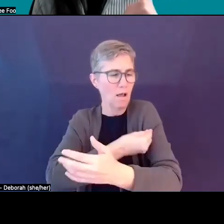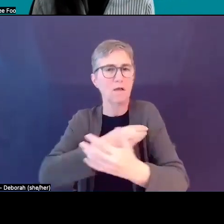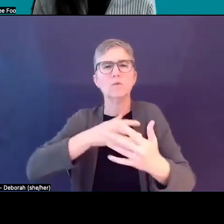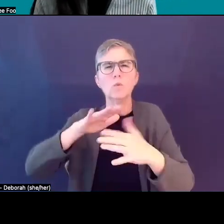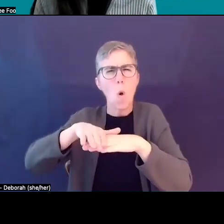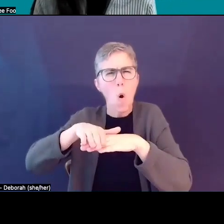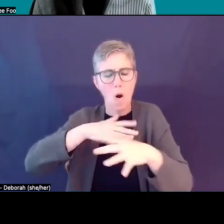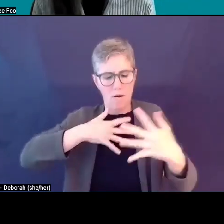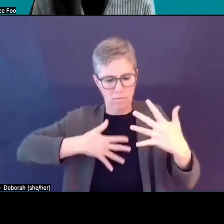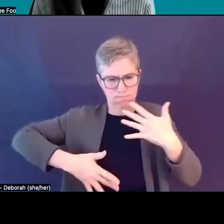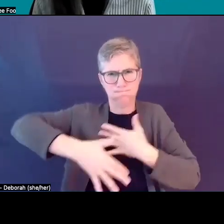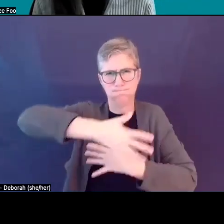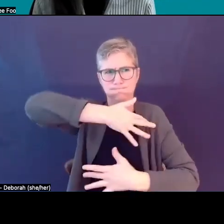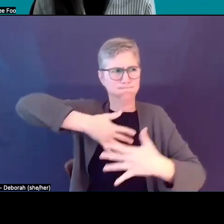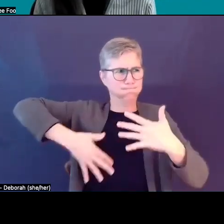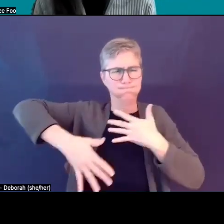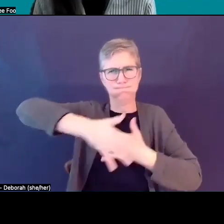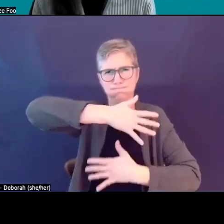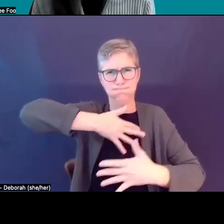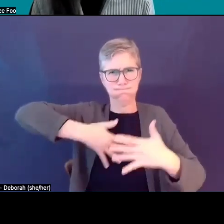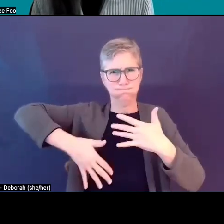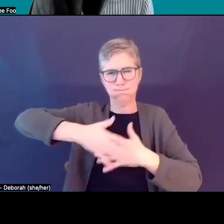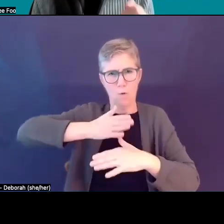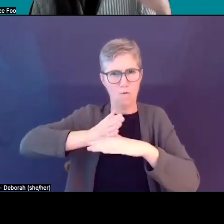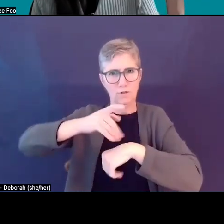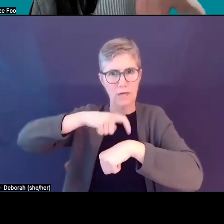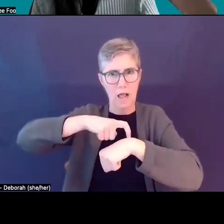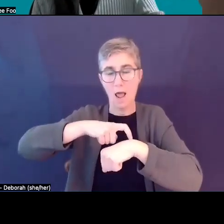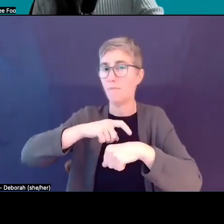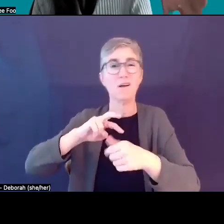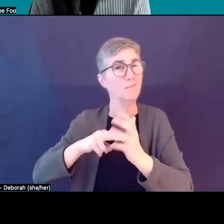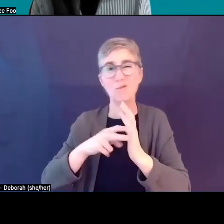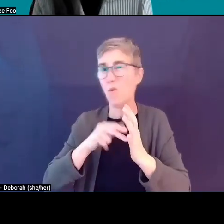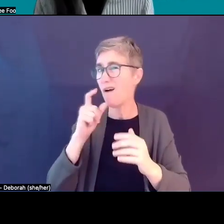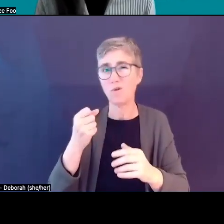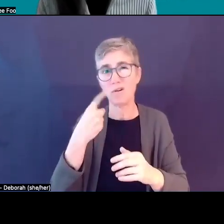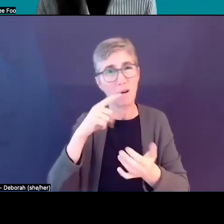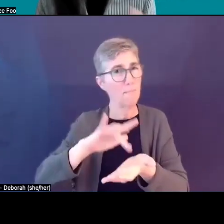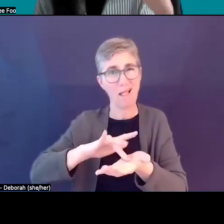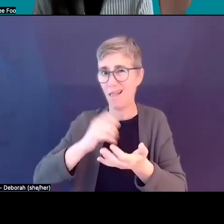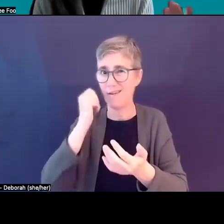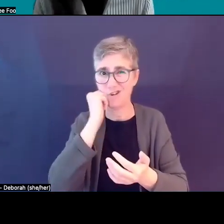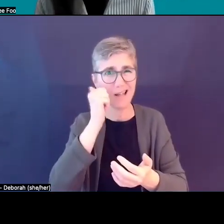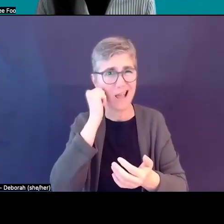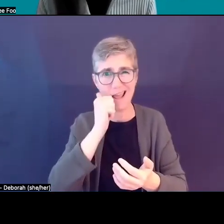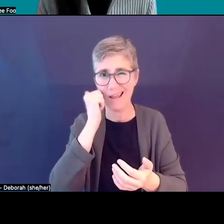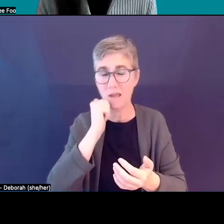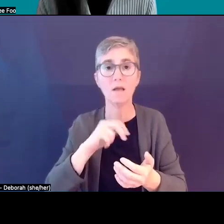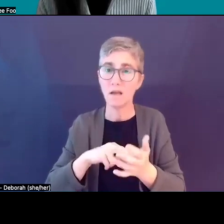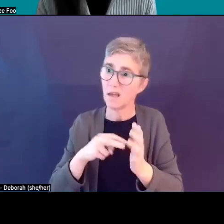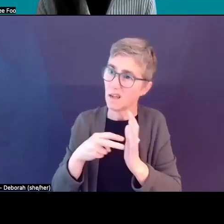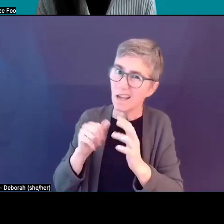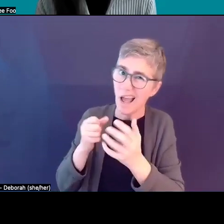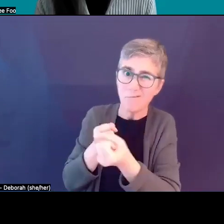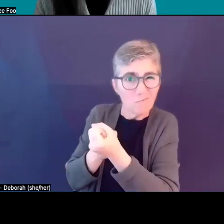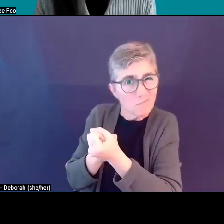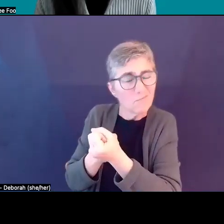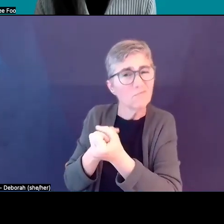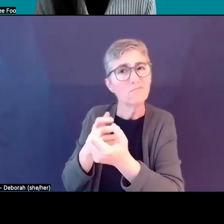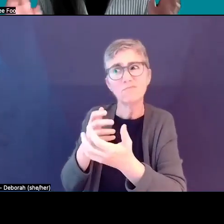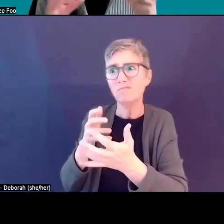this reduces the burden of taking pills daily and therefore facilitating medication